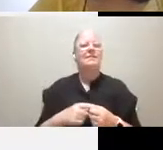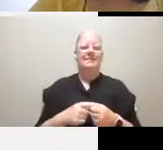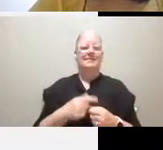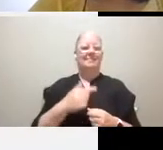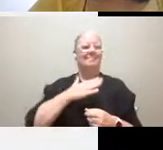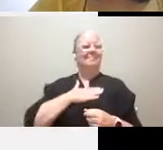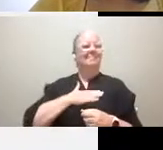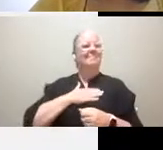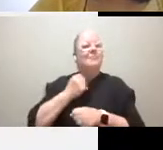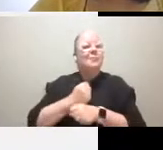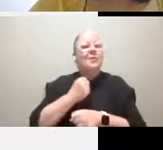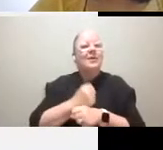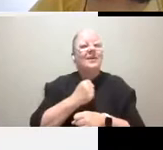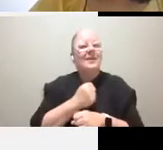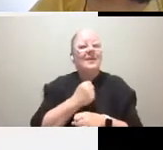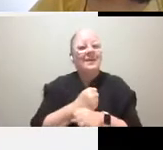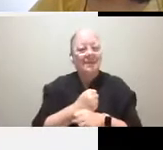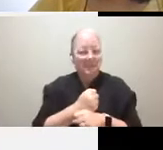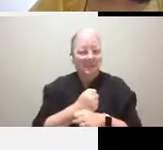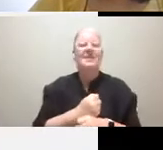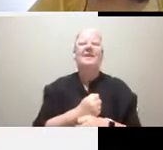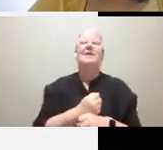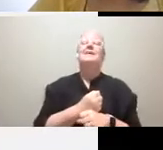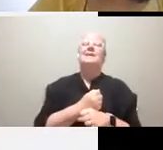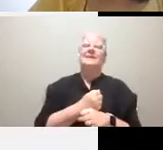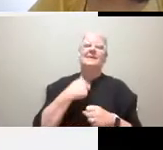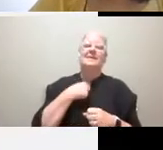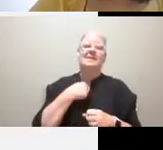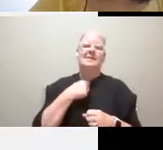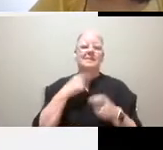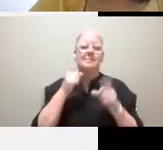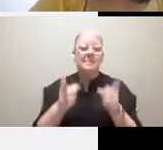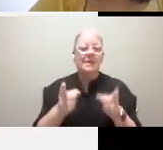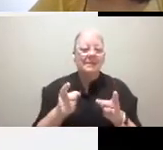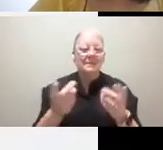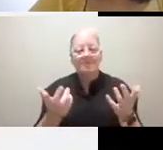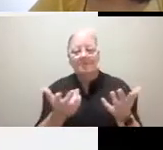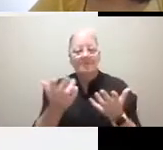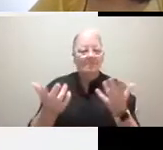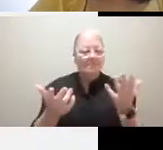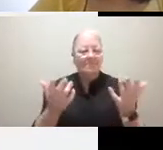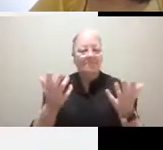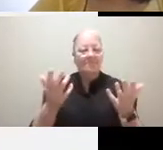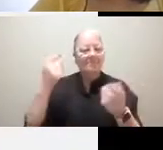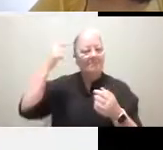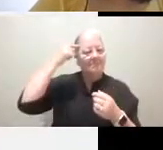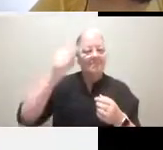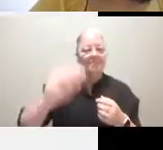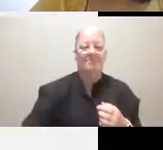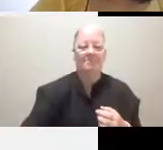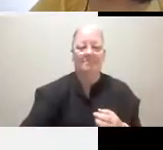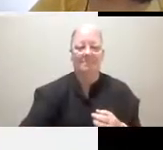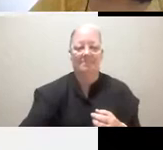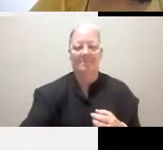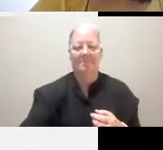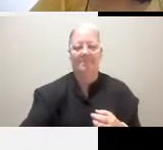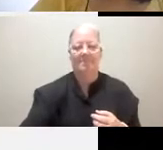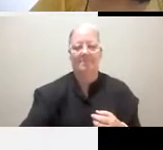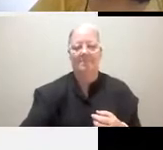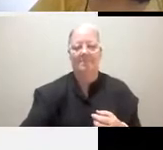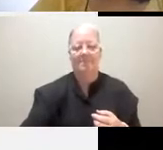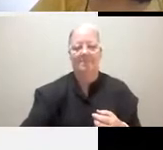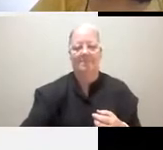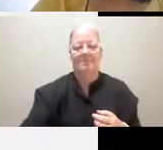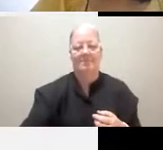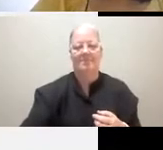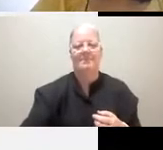only needed to do them maybe in the organized way, and also start documenting some of these things